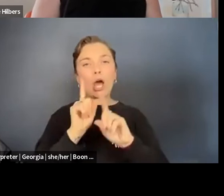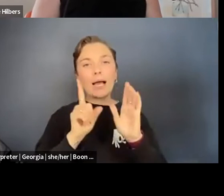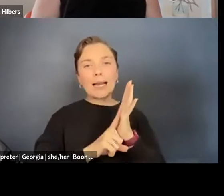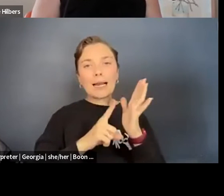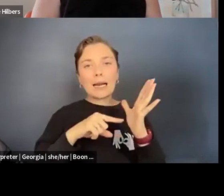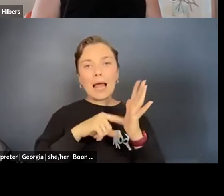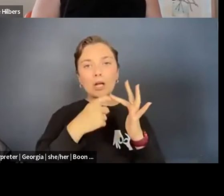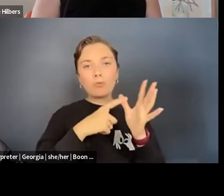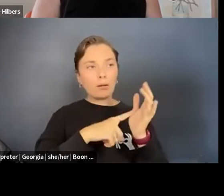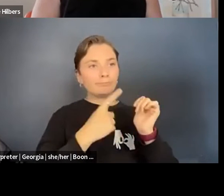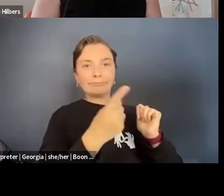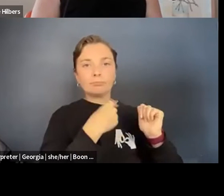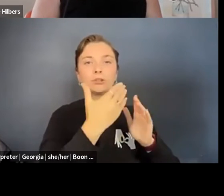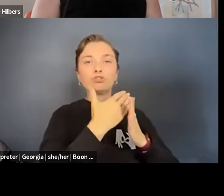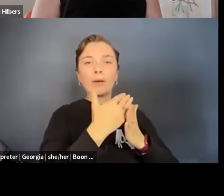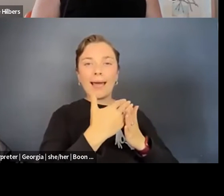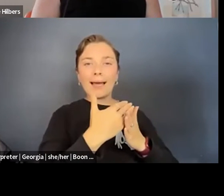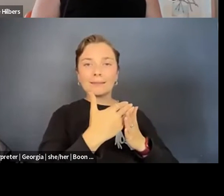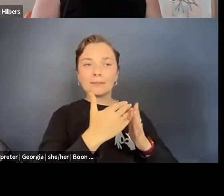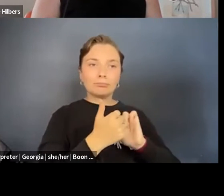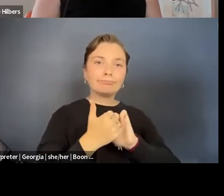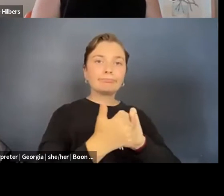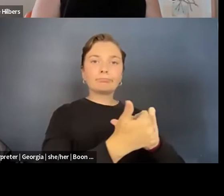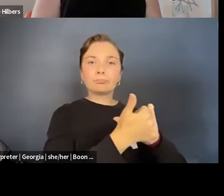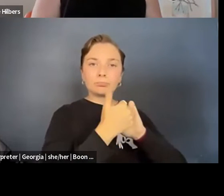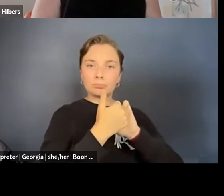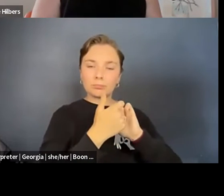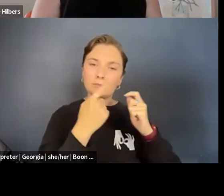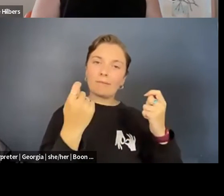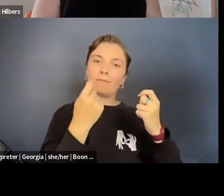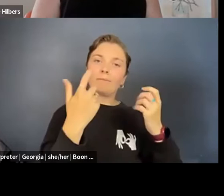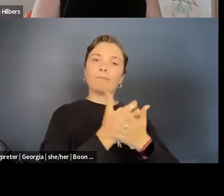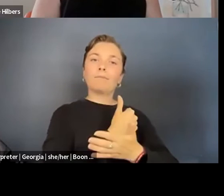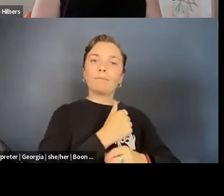shared element to work as a ceremonial safe space for you?